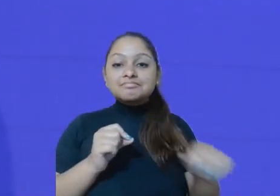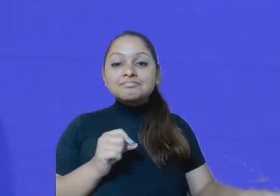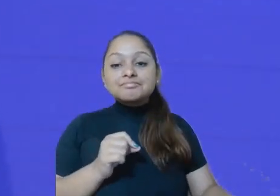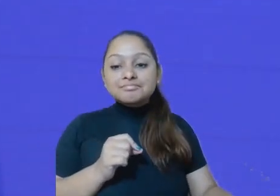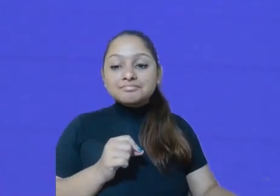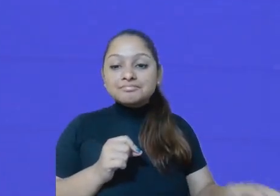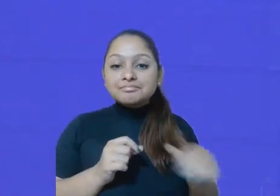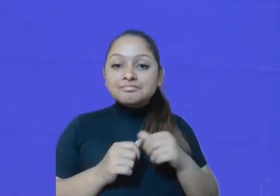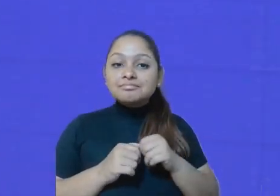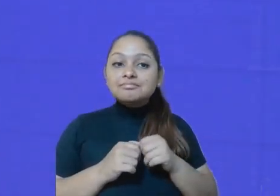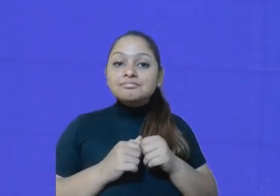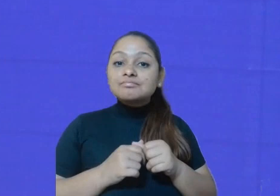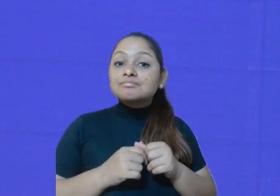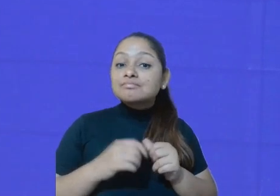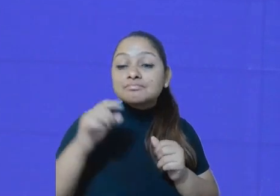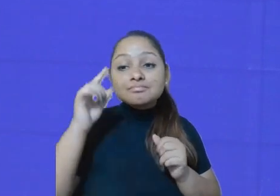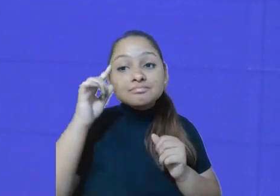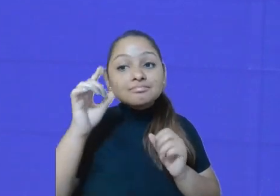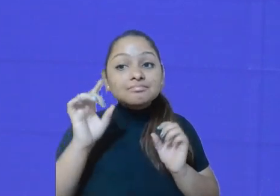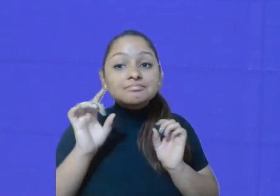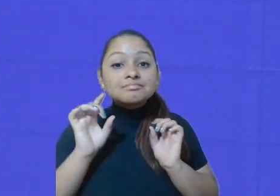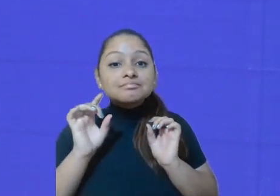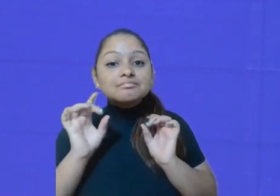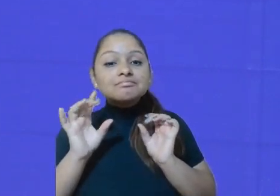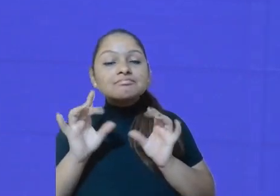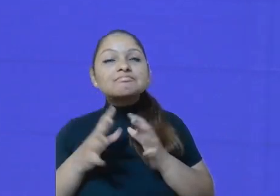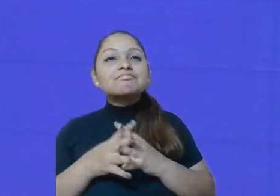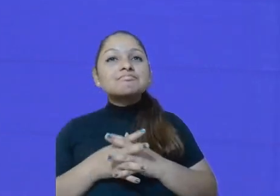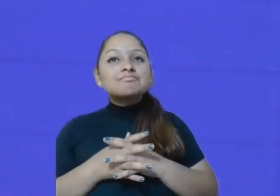special, one that says,